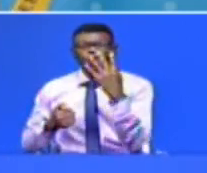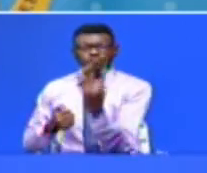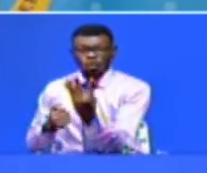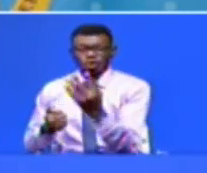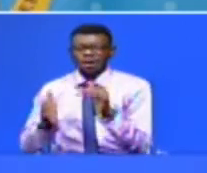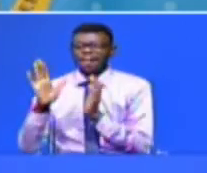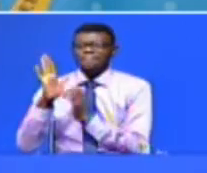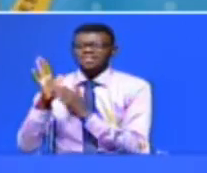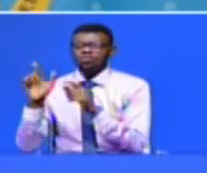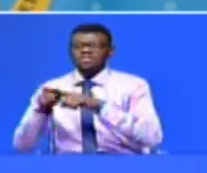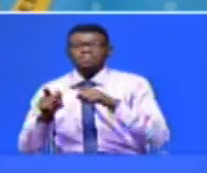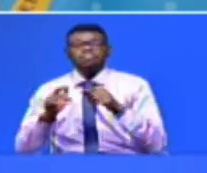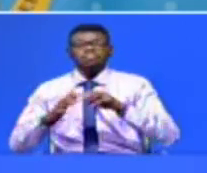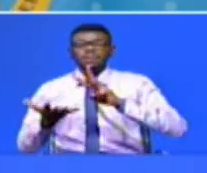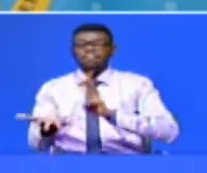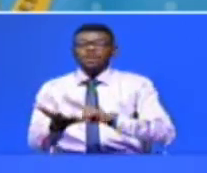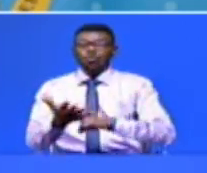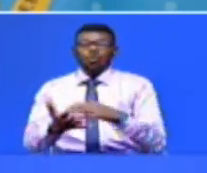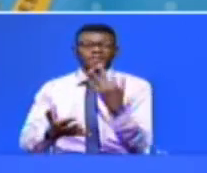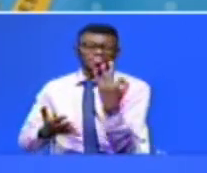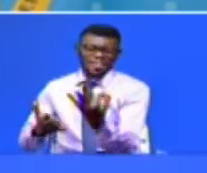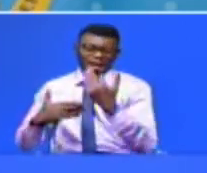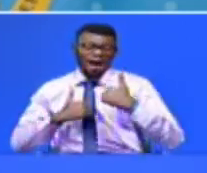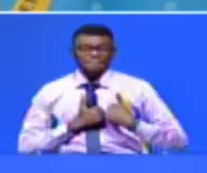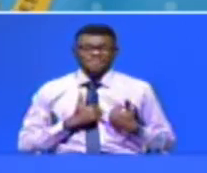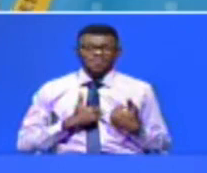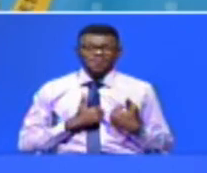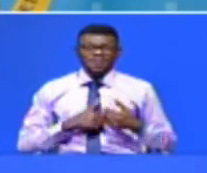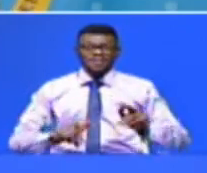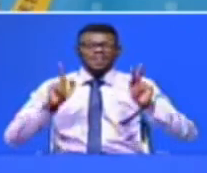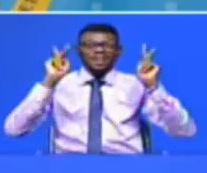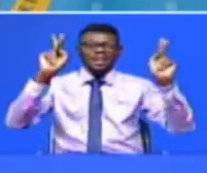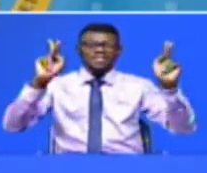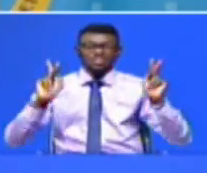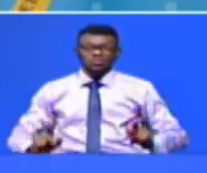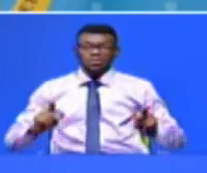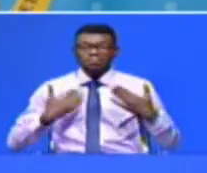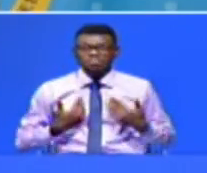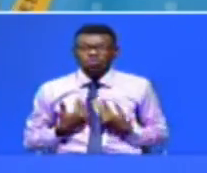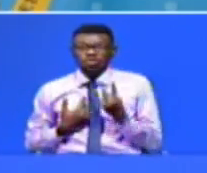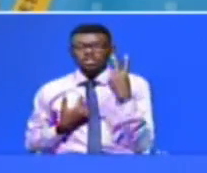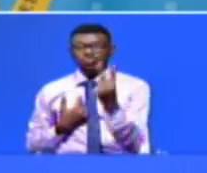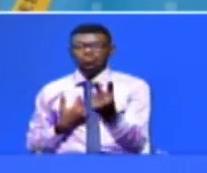Machakos and Migori, 3 cases each. Kisumu, 2.